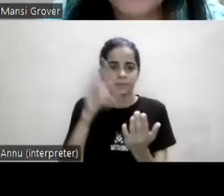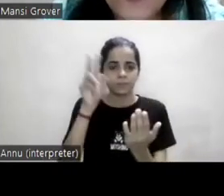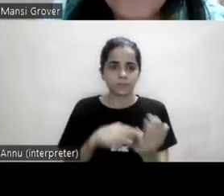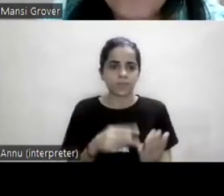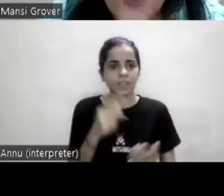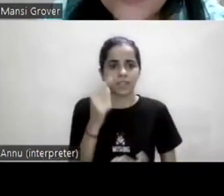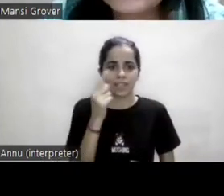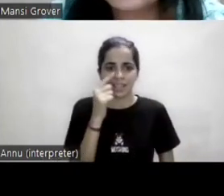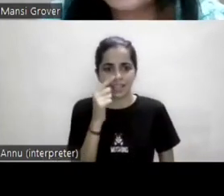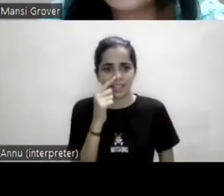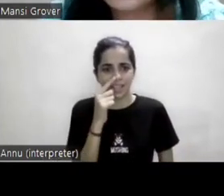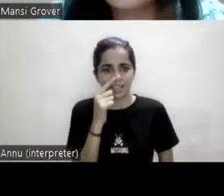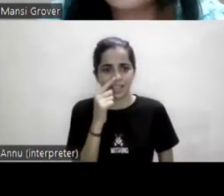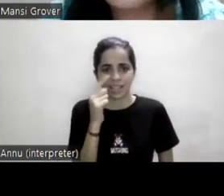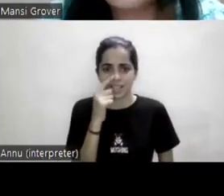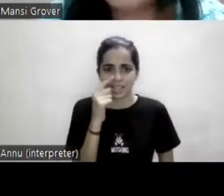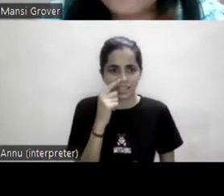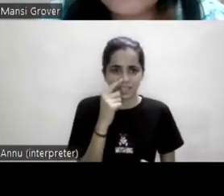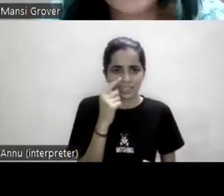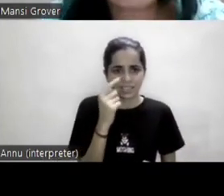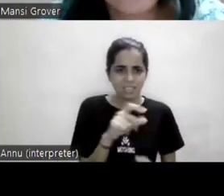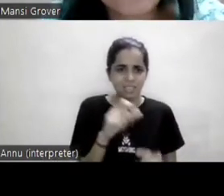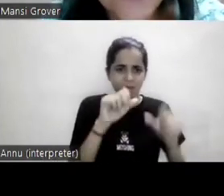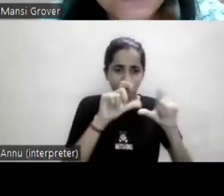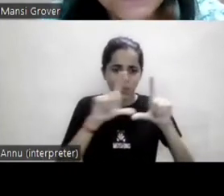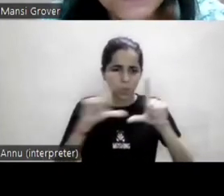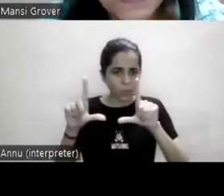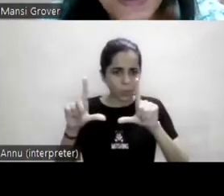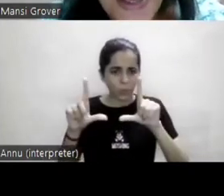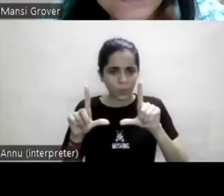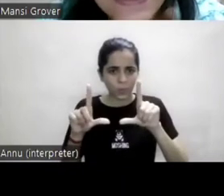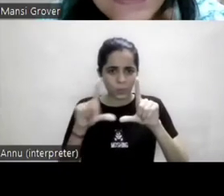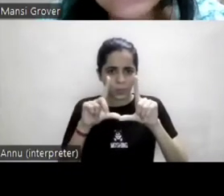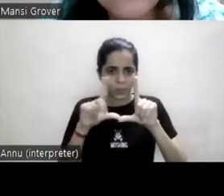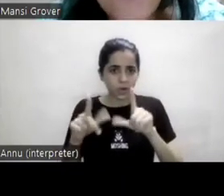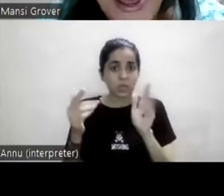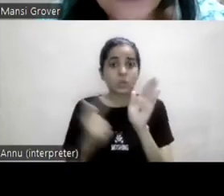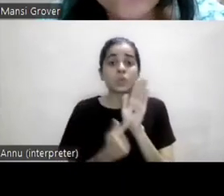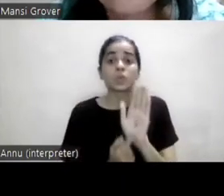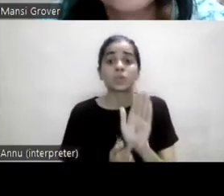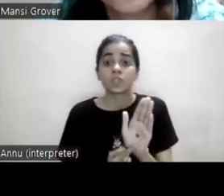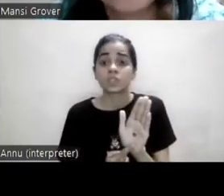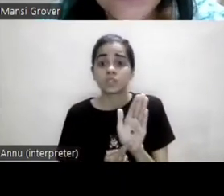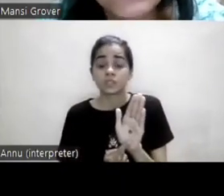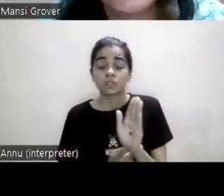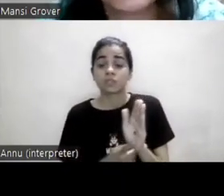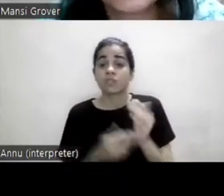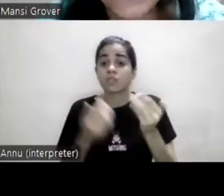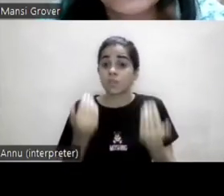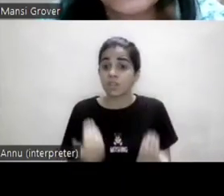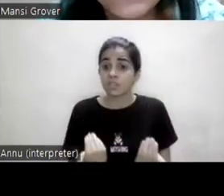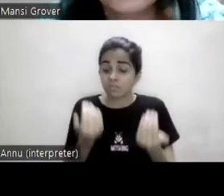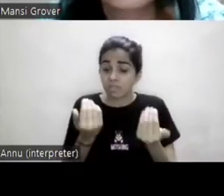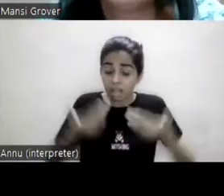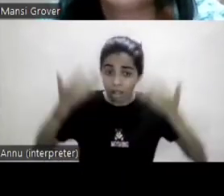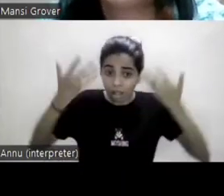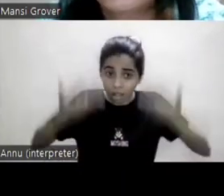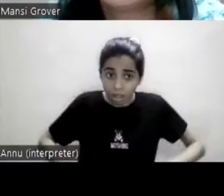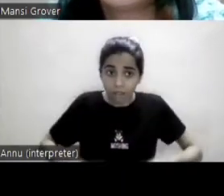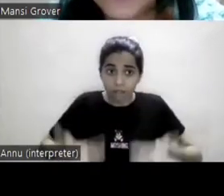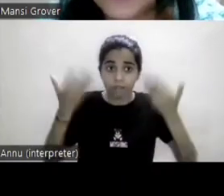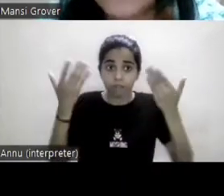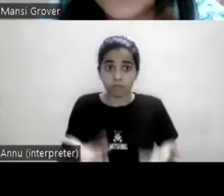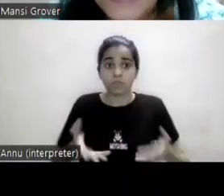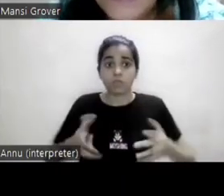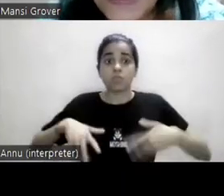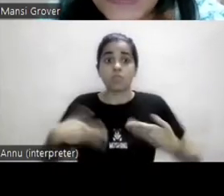in Bond's photograph are present, and it is the fact of their presence that needs to be